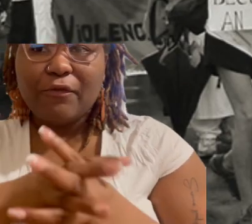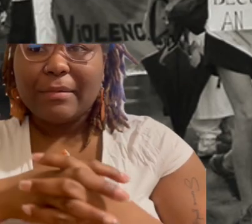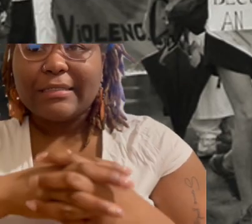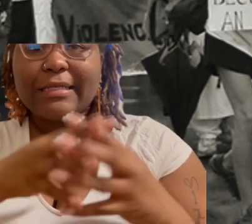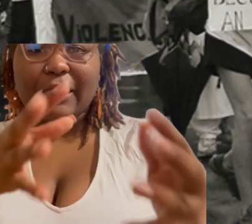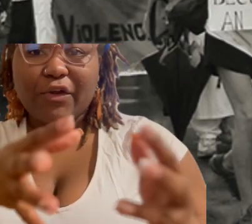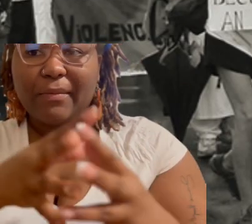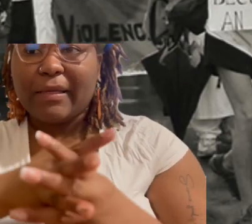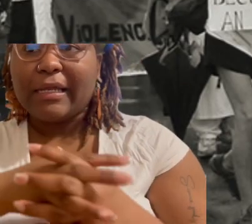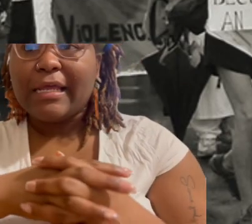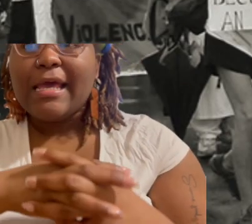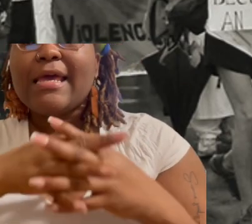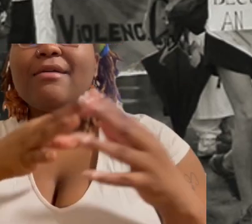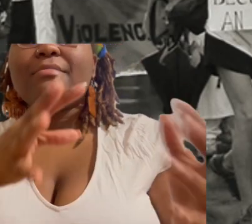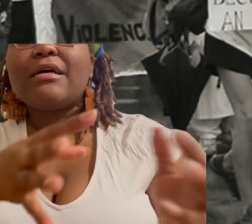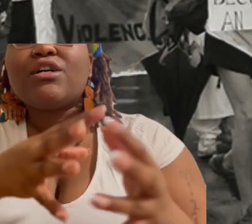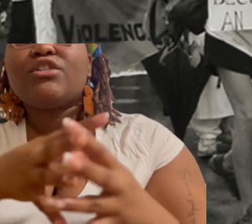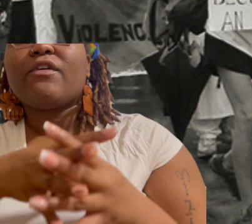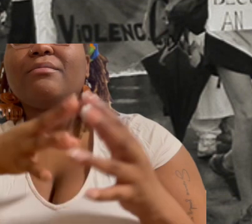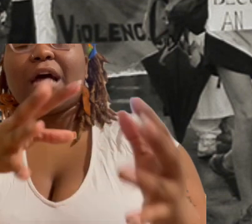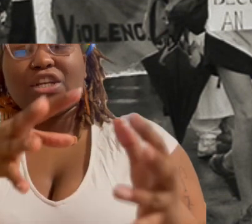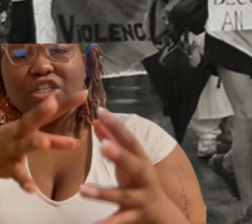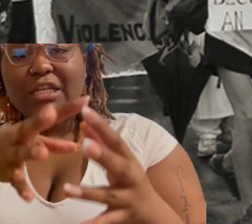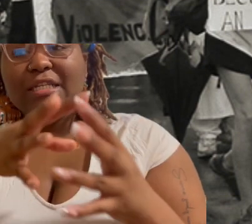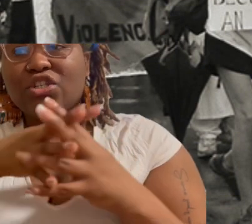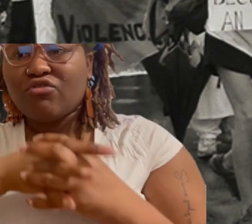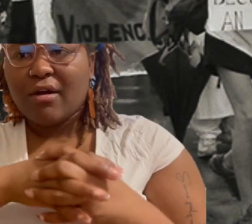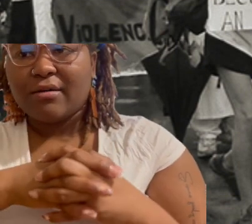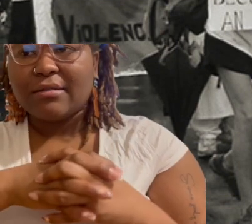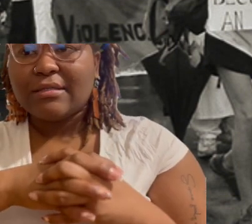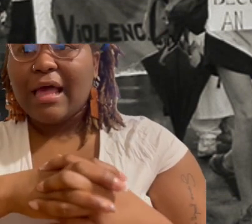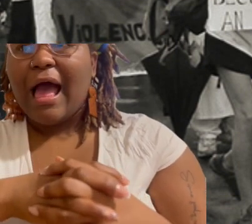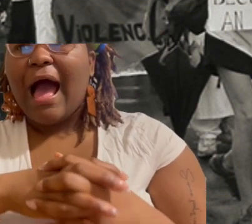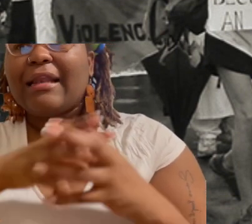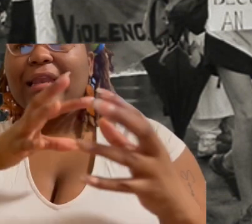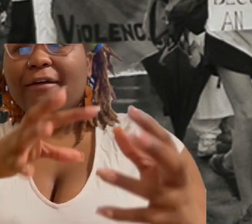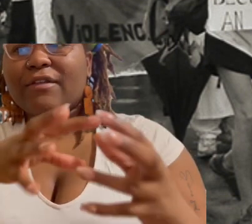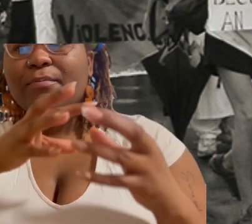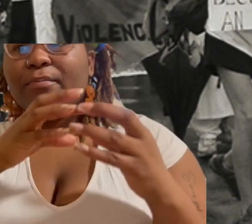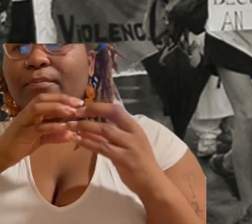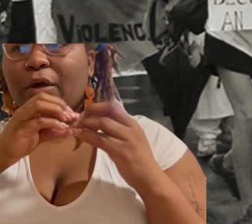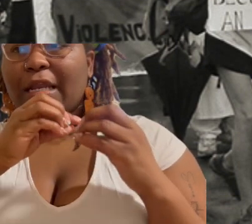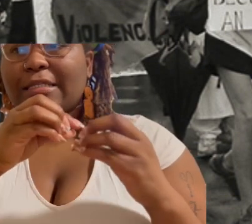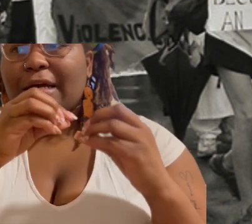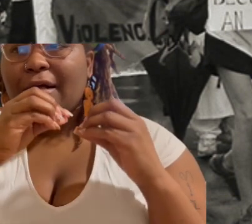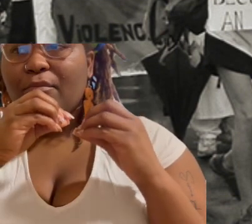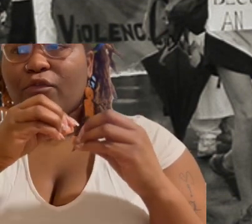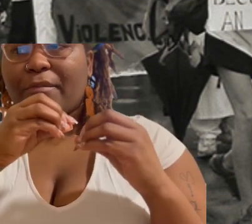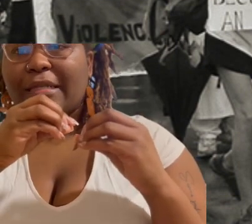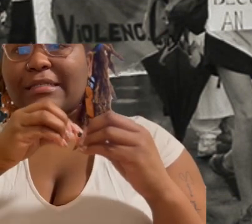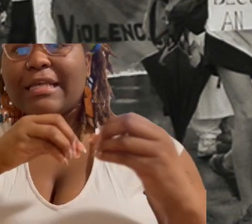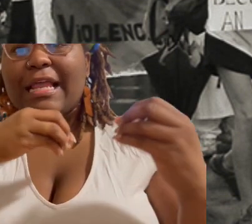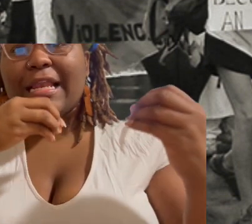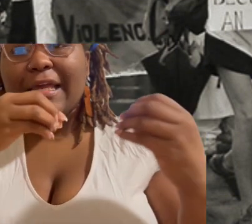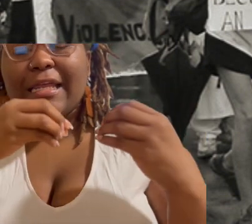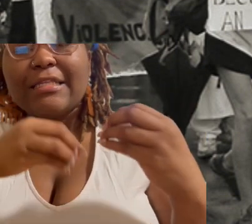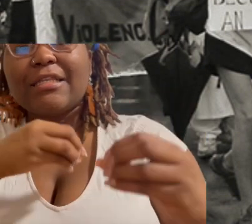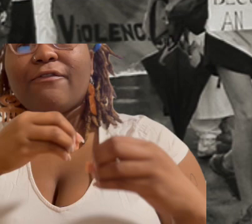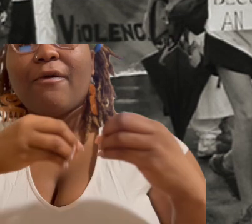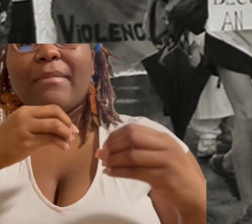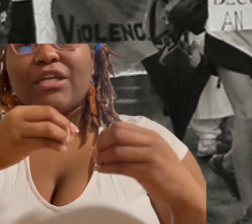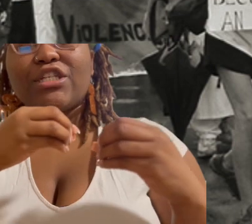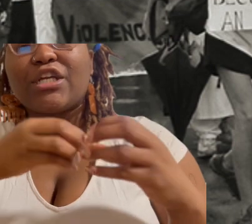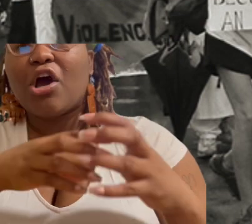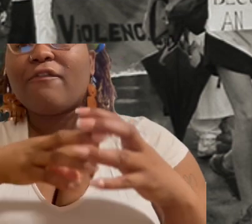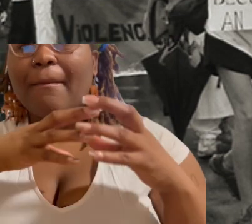feminist movement in the Caribbean emerged from nationalist struggles and left political movements, leading to